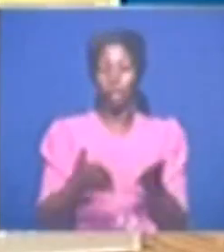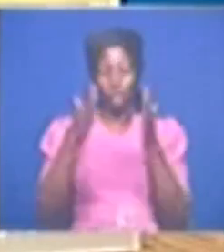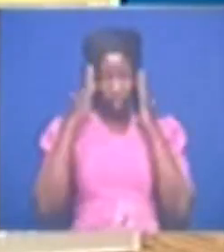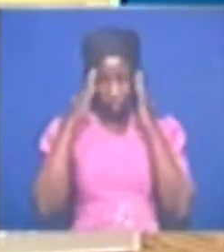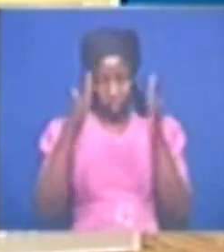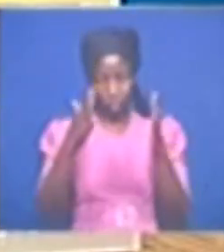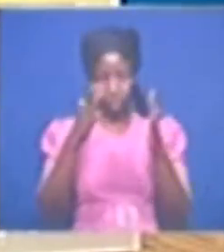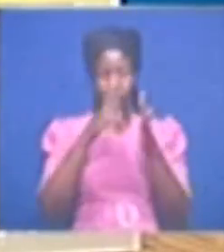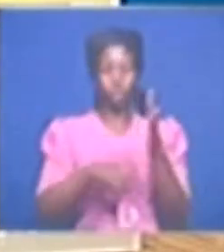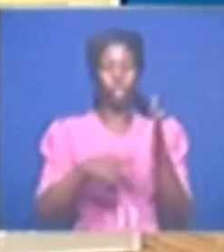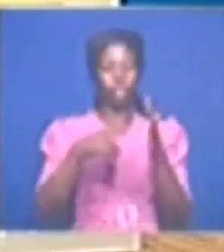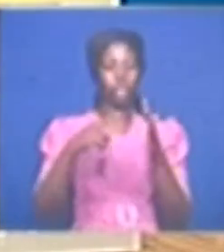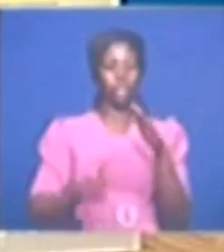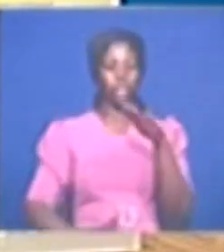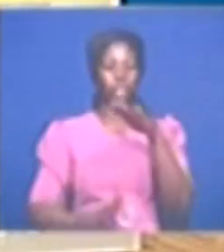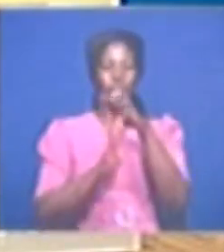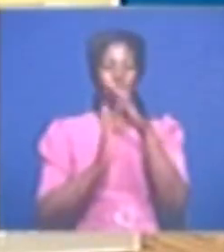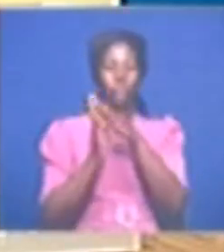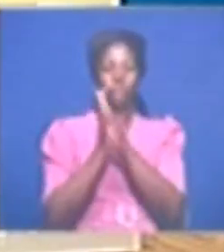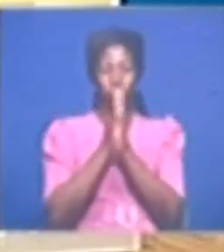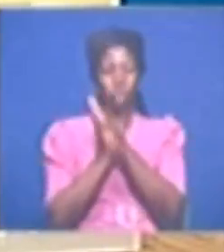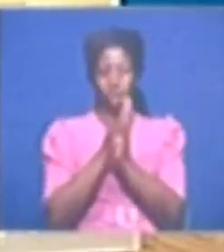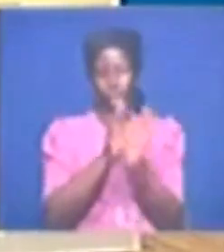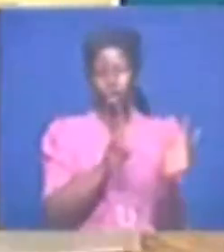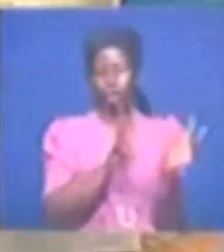what's also coming up in the highlights.